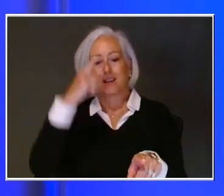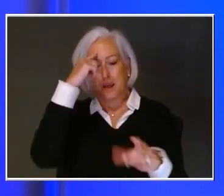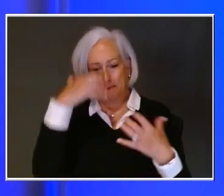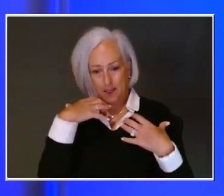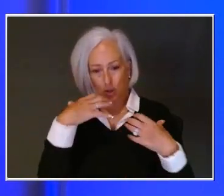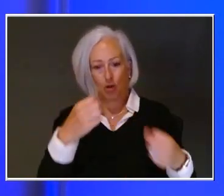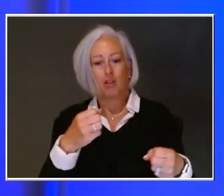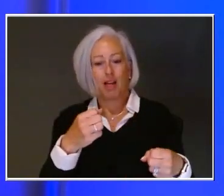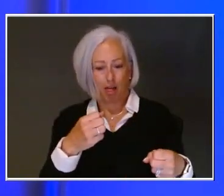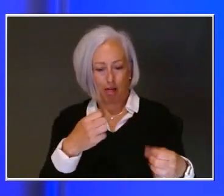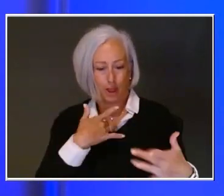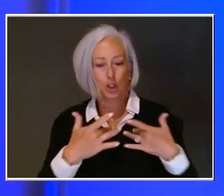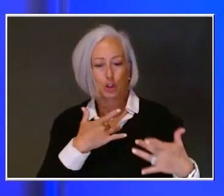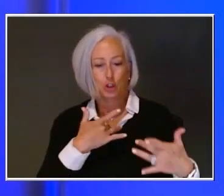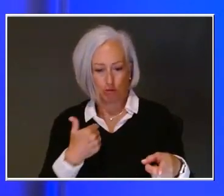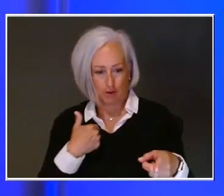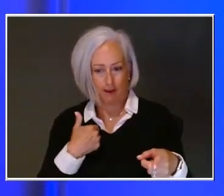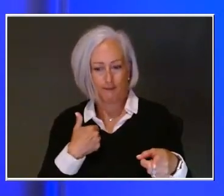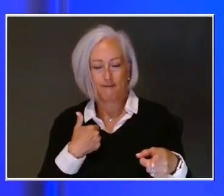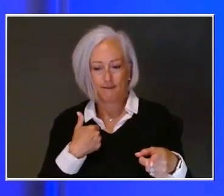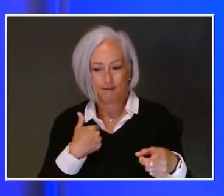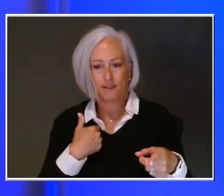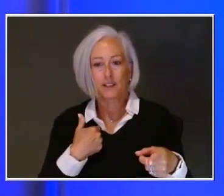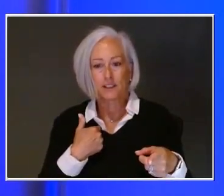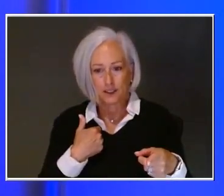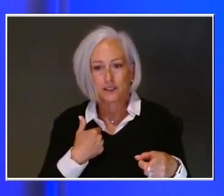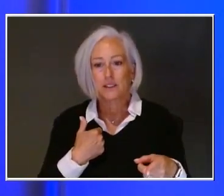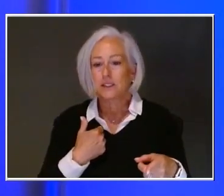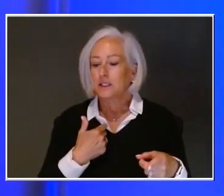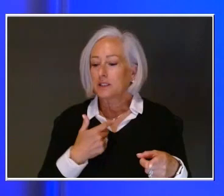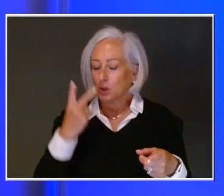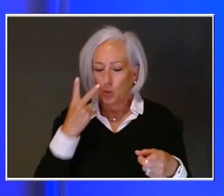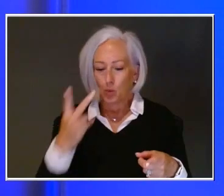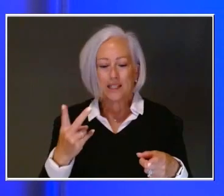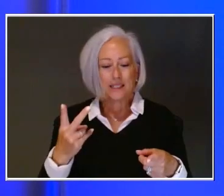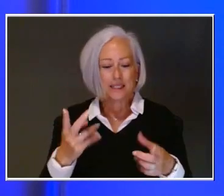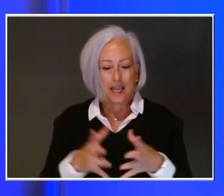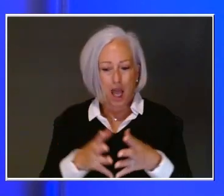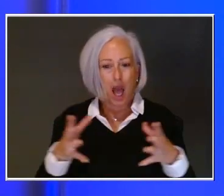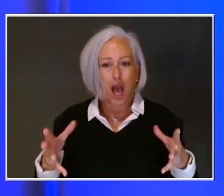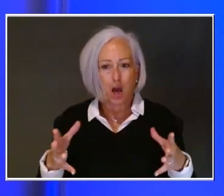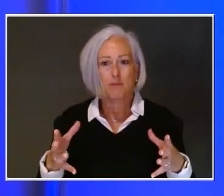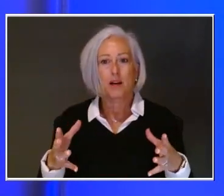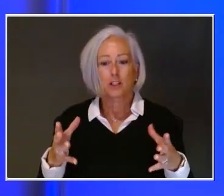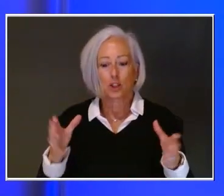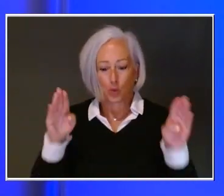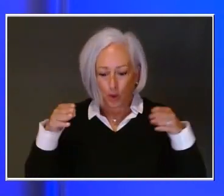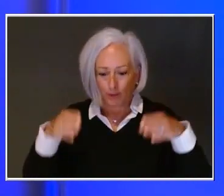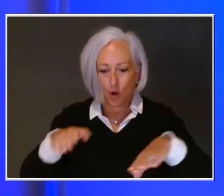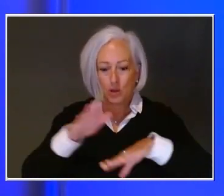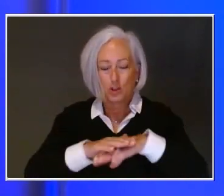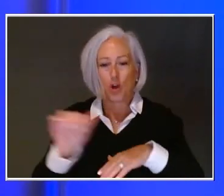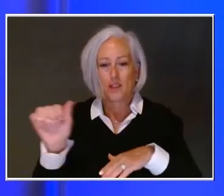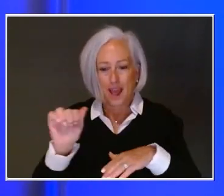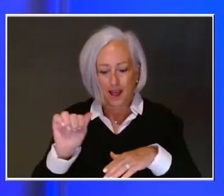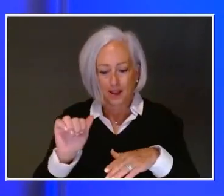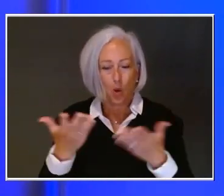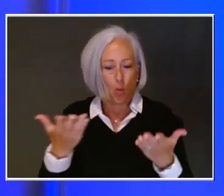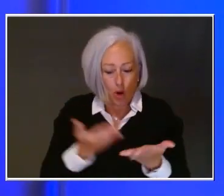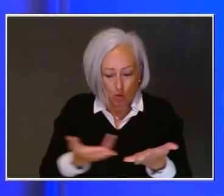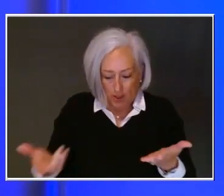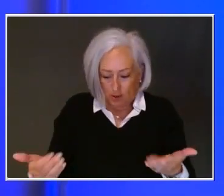these athletes go through has changed just considerably. And the resources that are available now to take